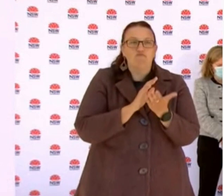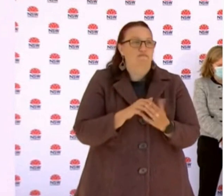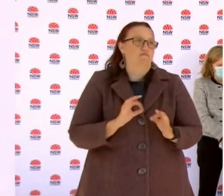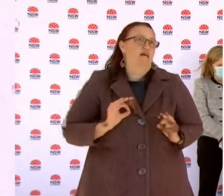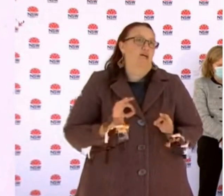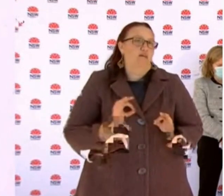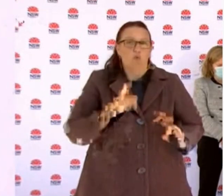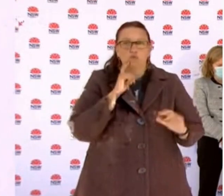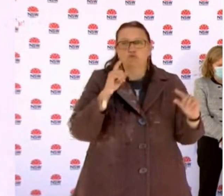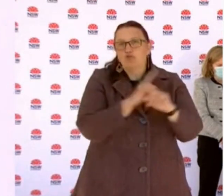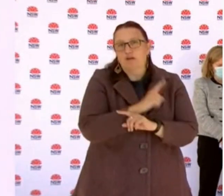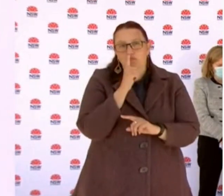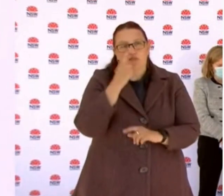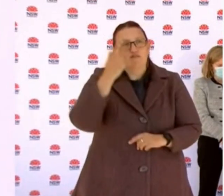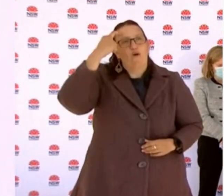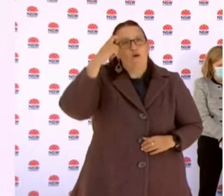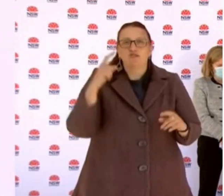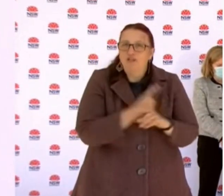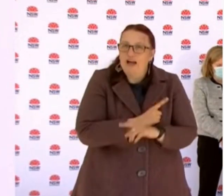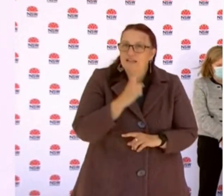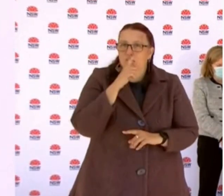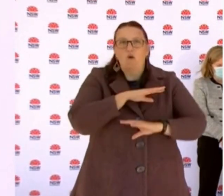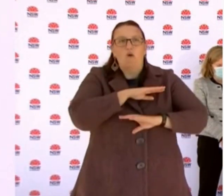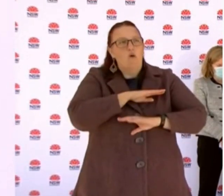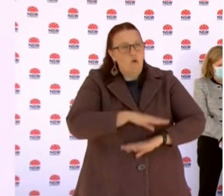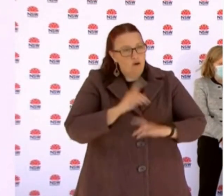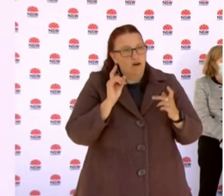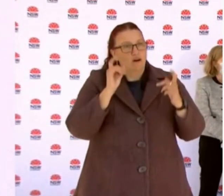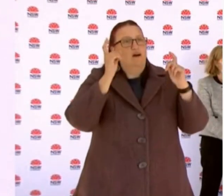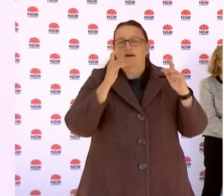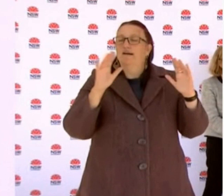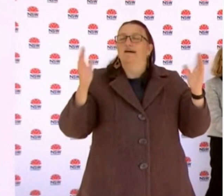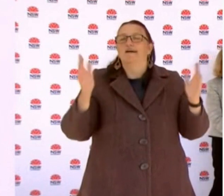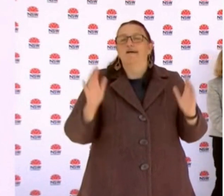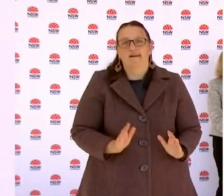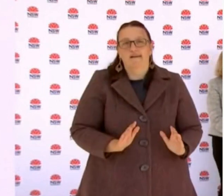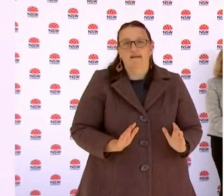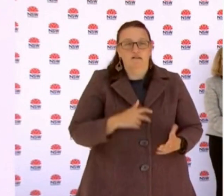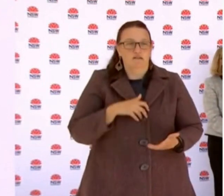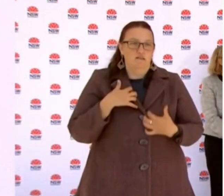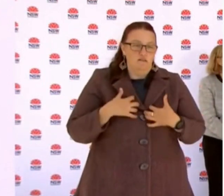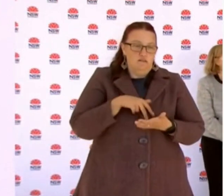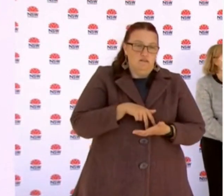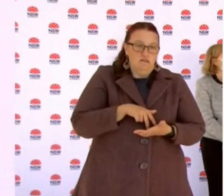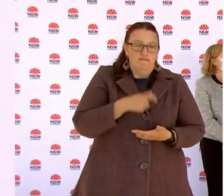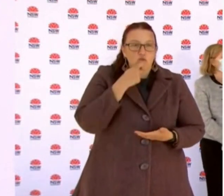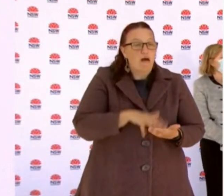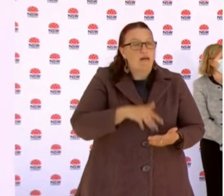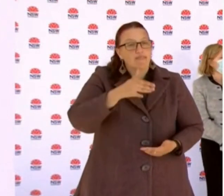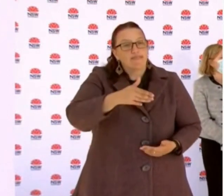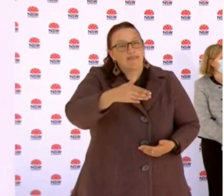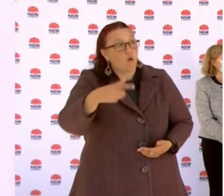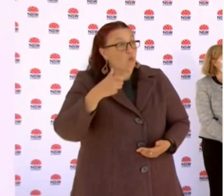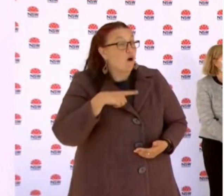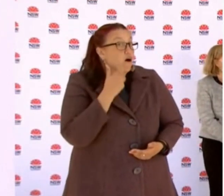will feel much more optimistic about the future when those doses get here, and we can't wait. But there's just the next few months we have to get through, which is why the